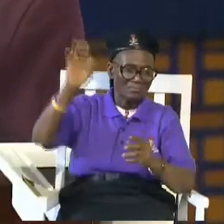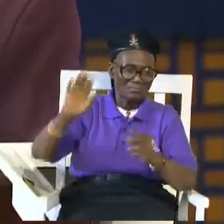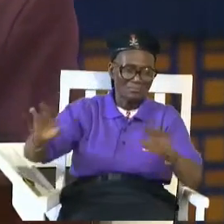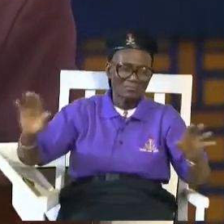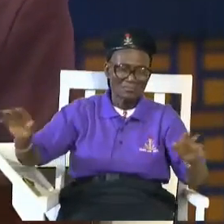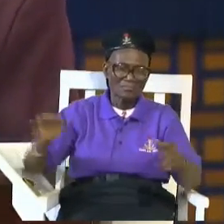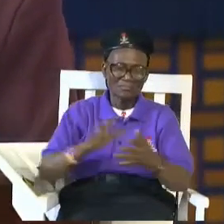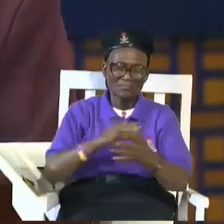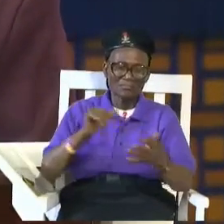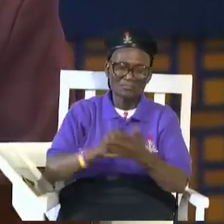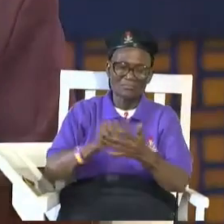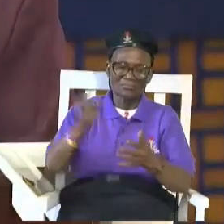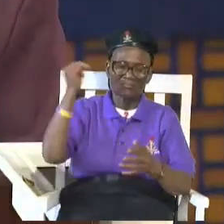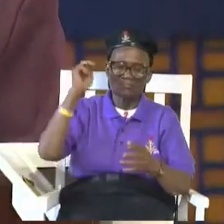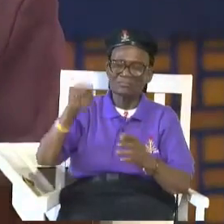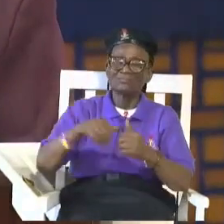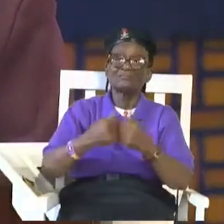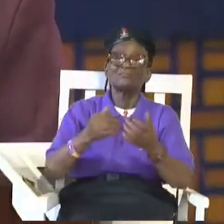was.